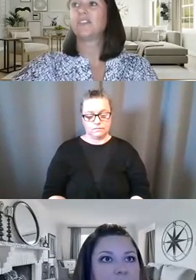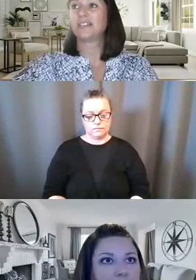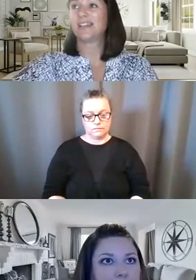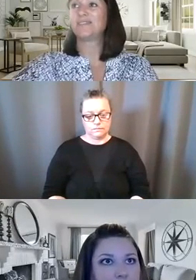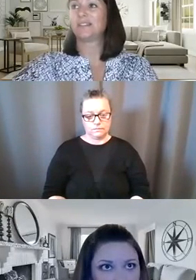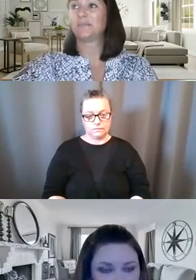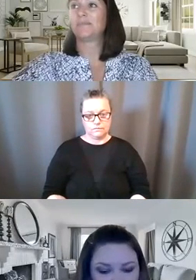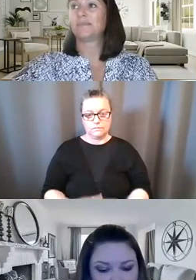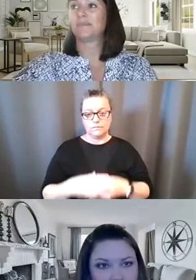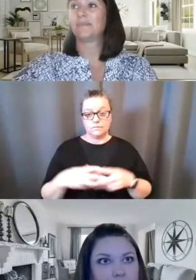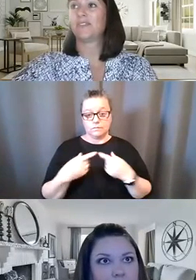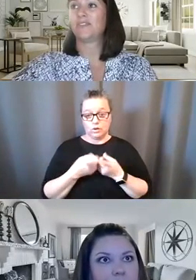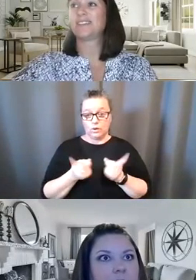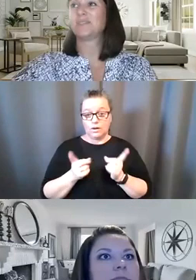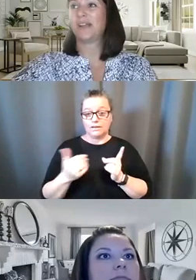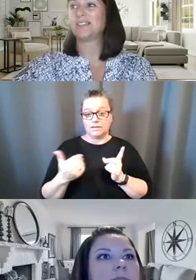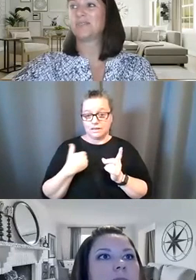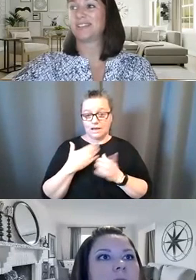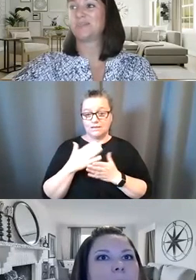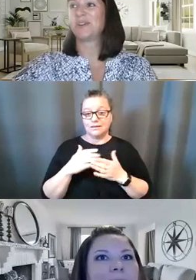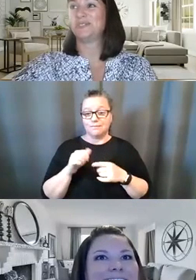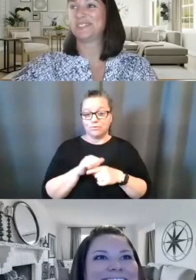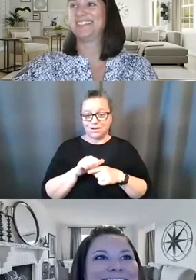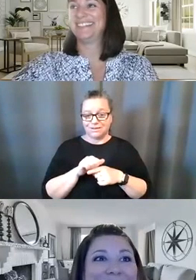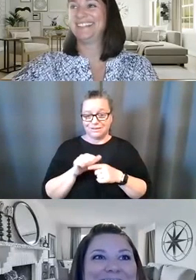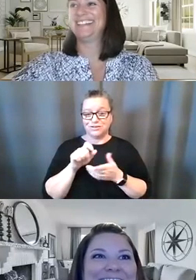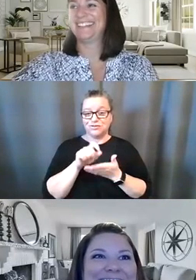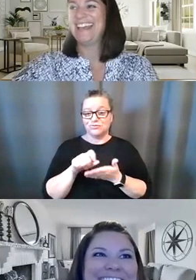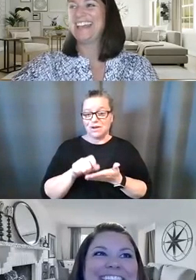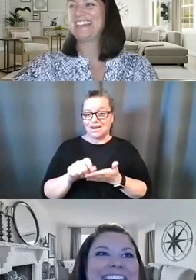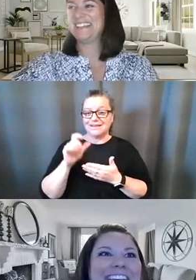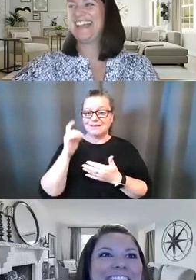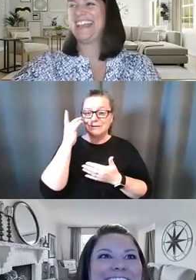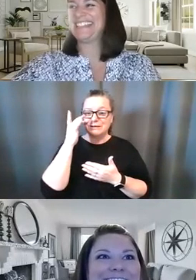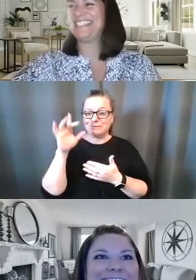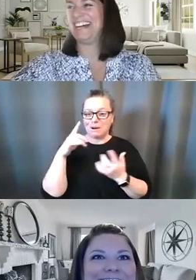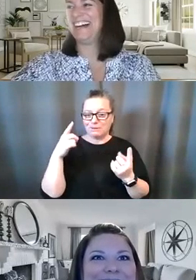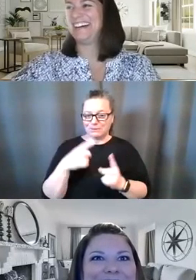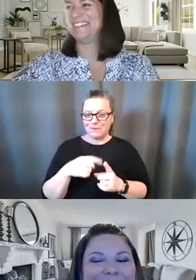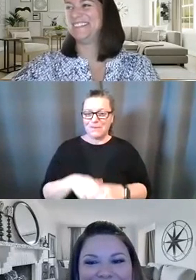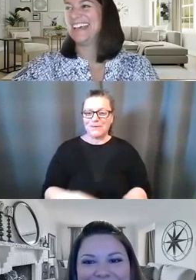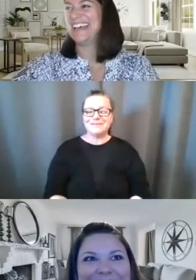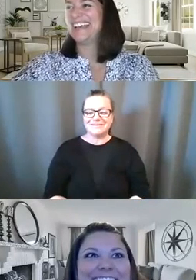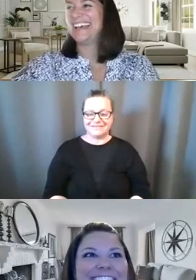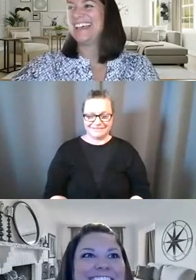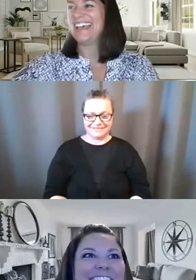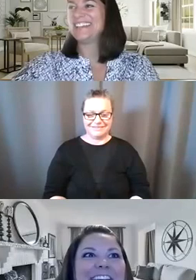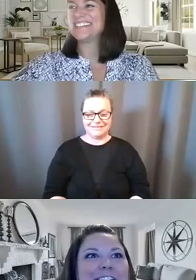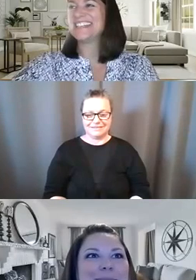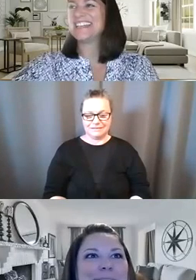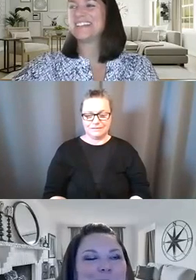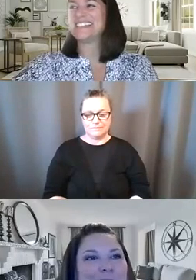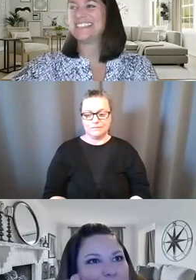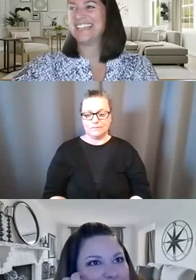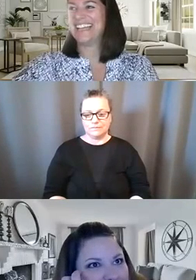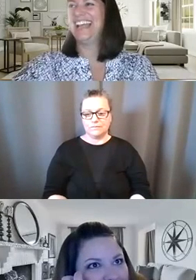You guys have you've had some practice writing SMART goals. Yeah. Great job. Accuracy